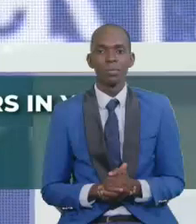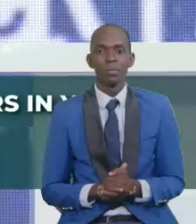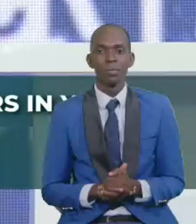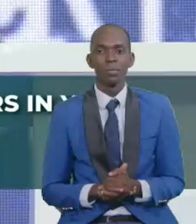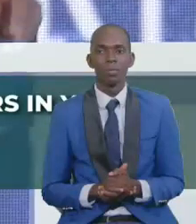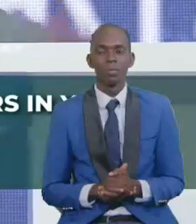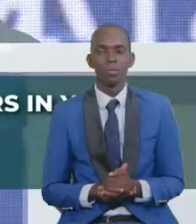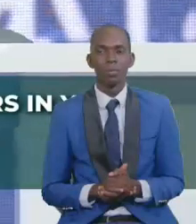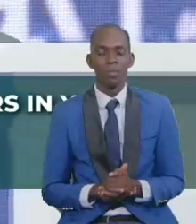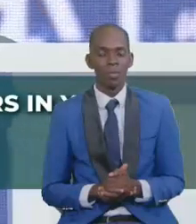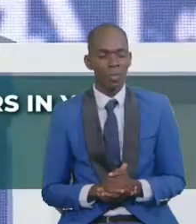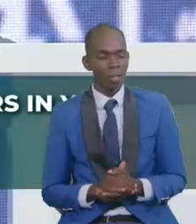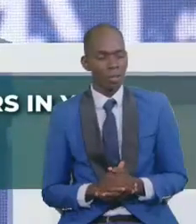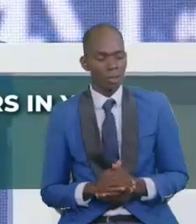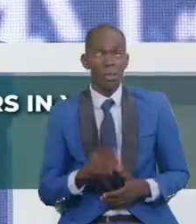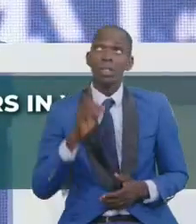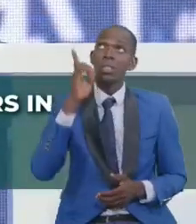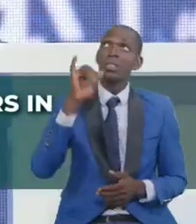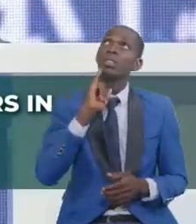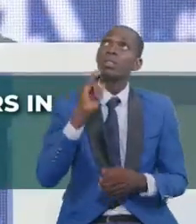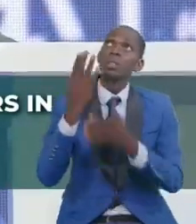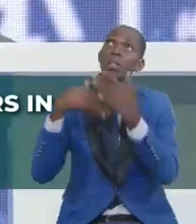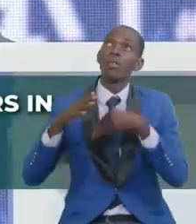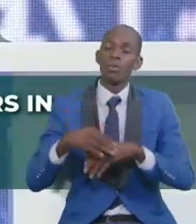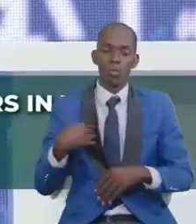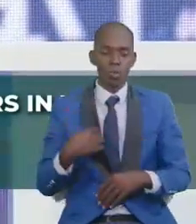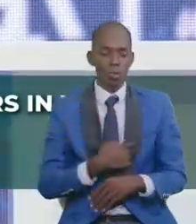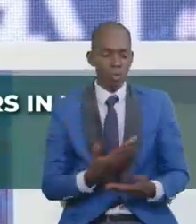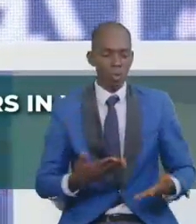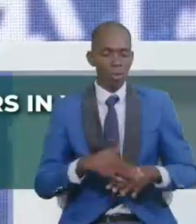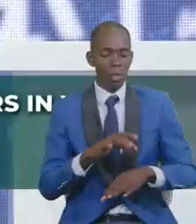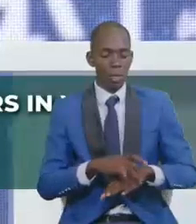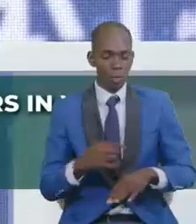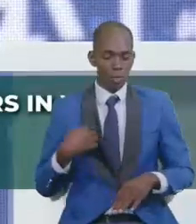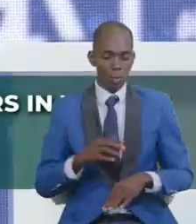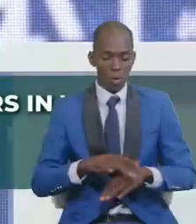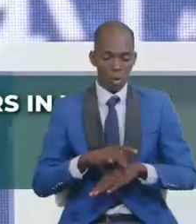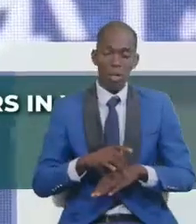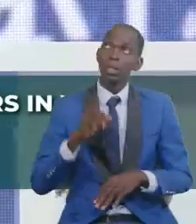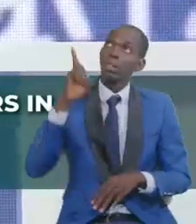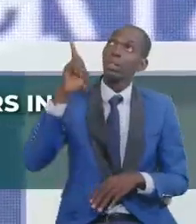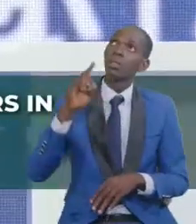He's in heaven, we on earth. We on earth, he's in heaven.